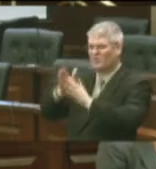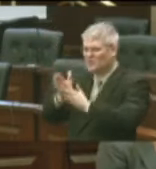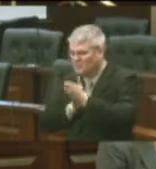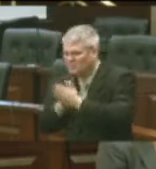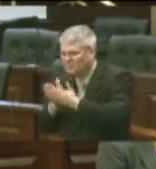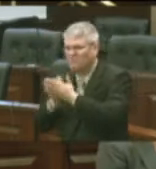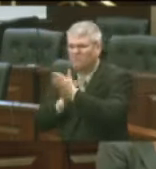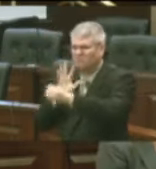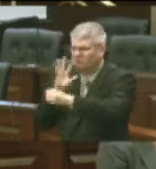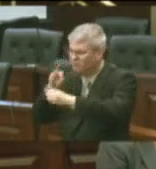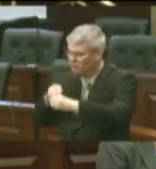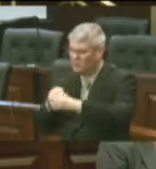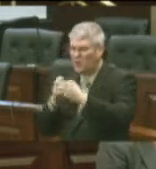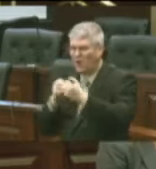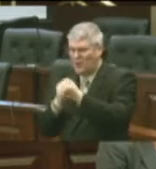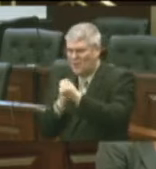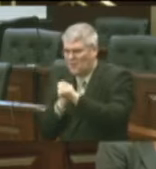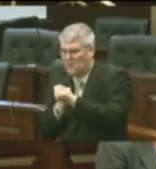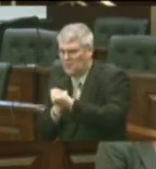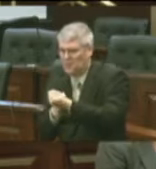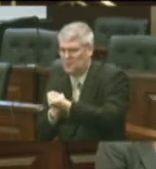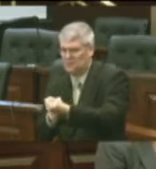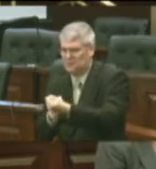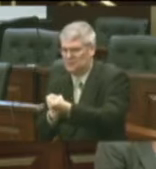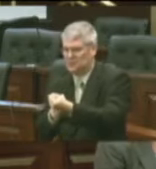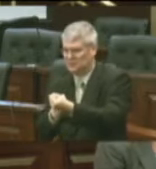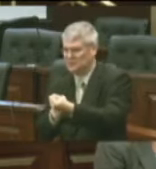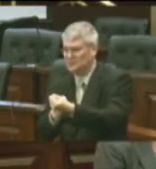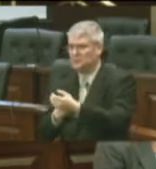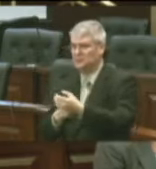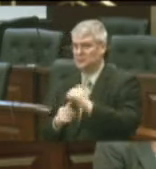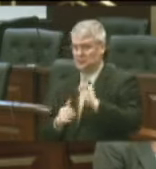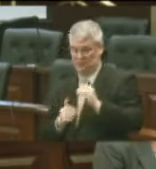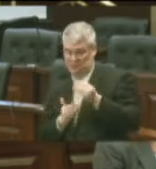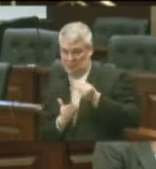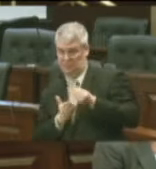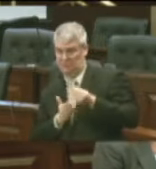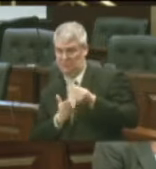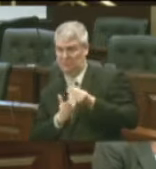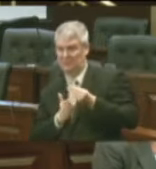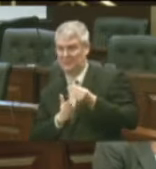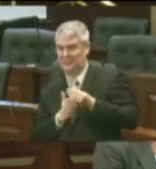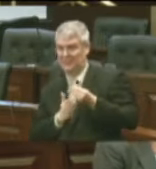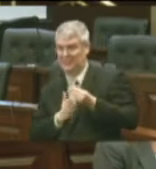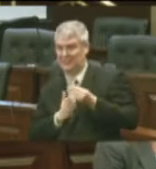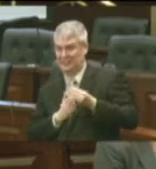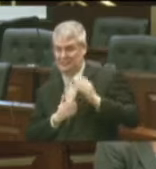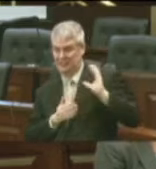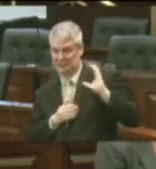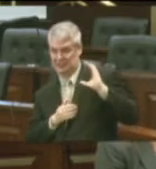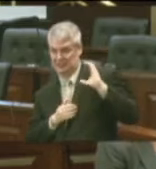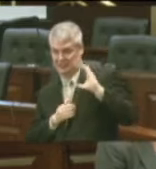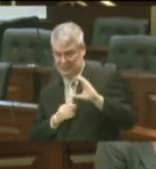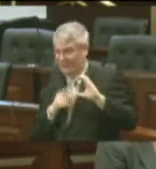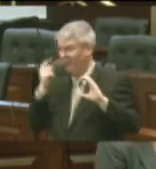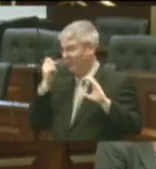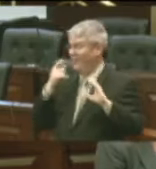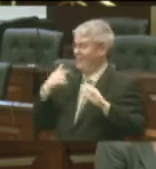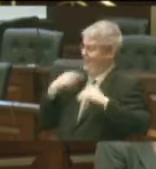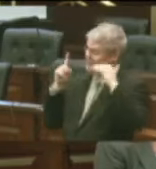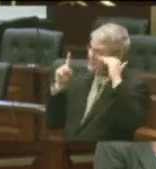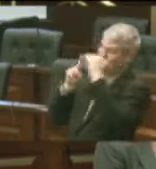We didn't anticipate it, even though I continue to ask Treasury and Congress to give us